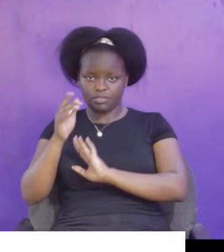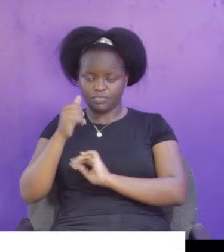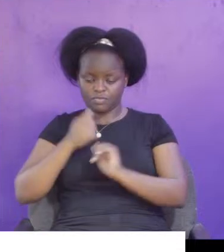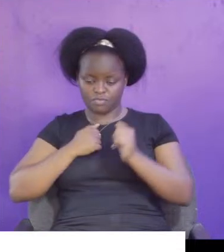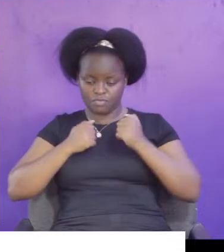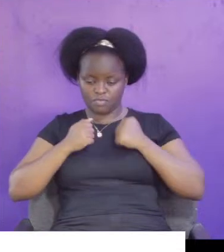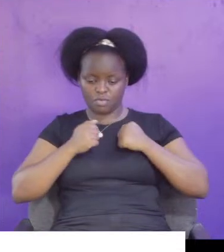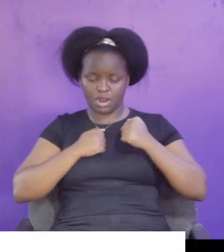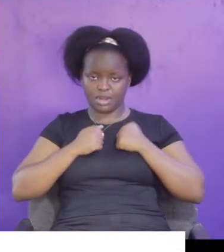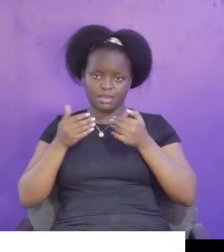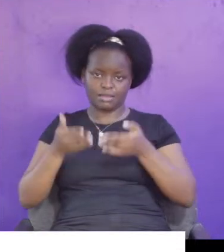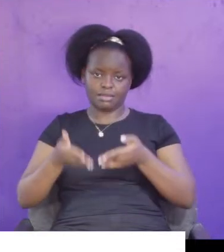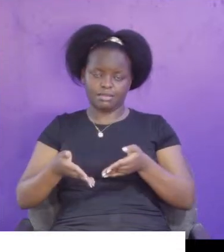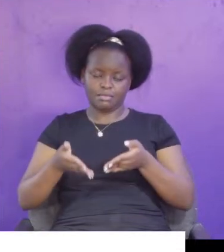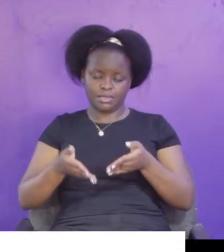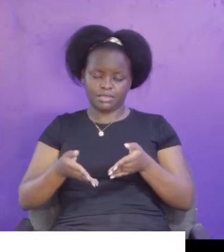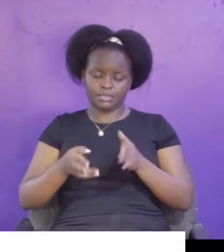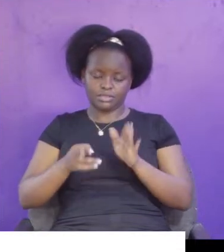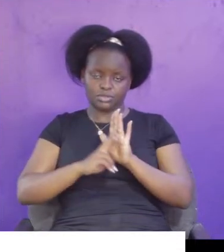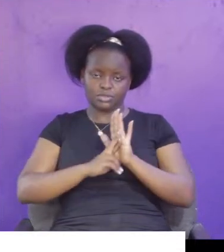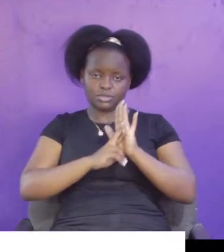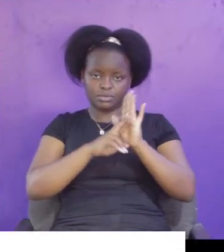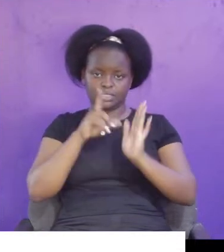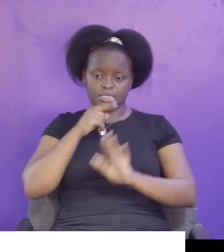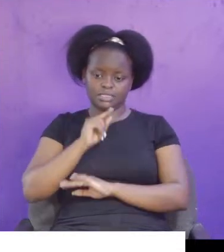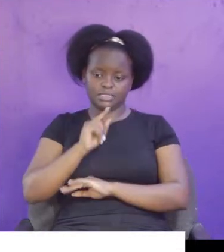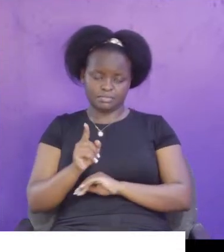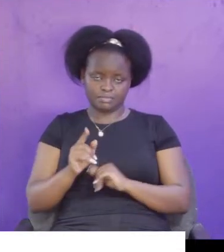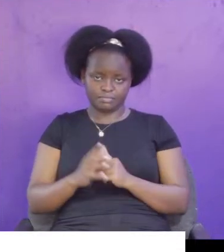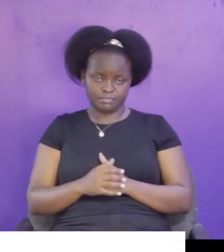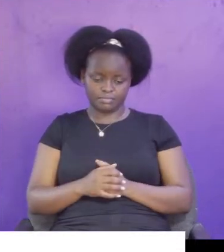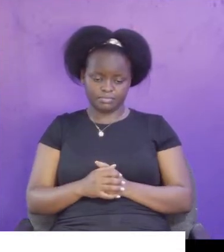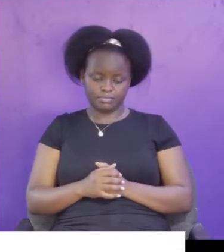here to represent President Kagame.